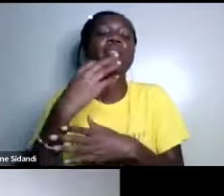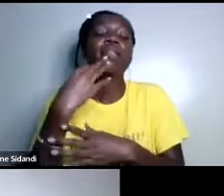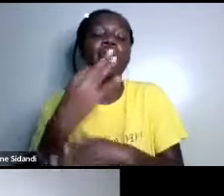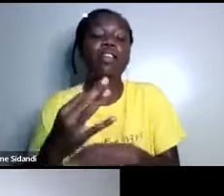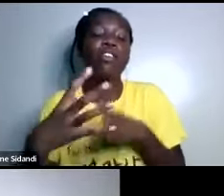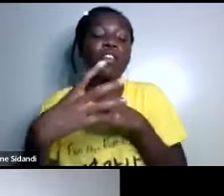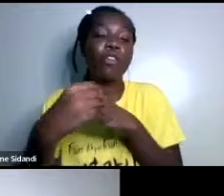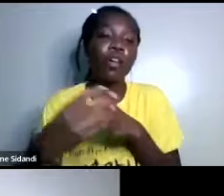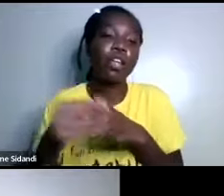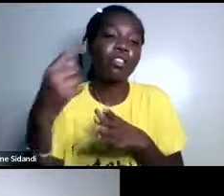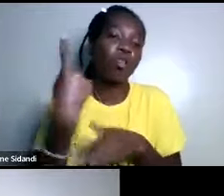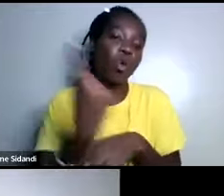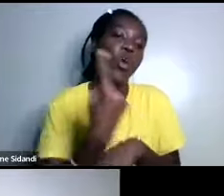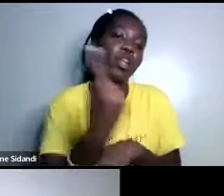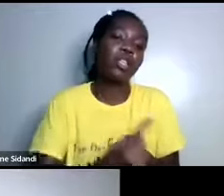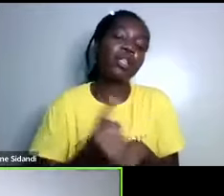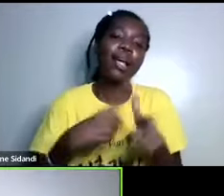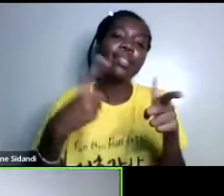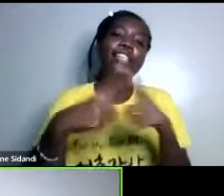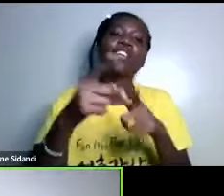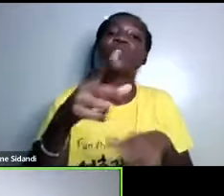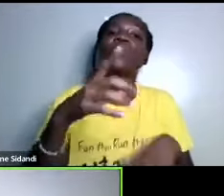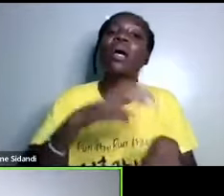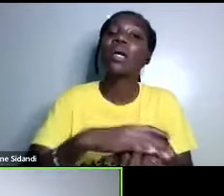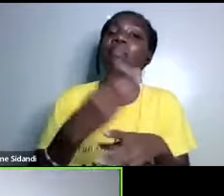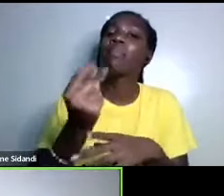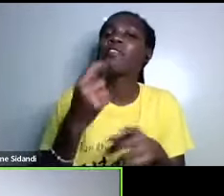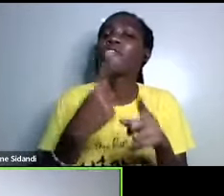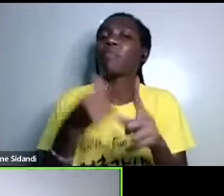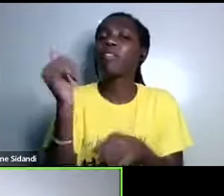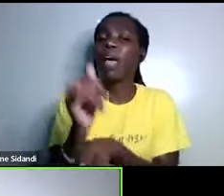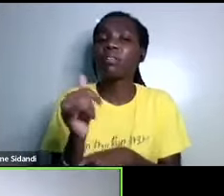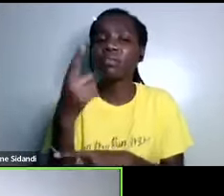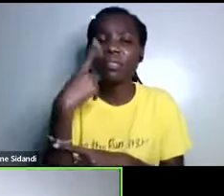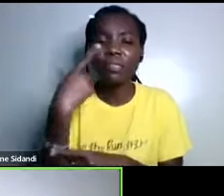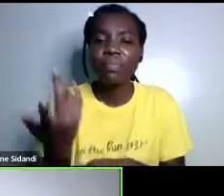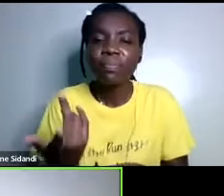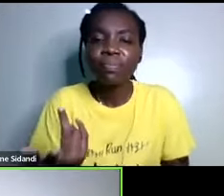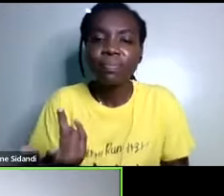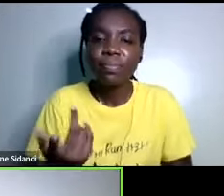$300 per lead. So you need